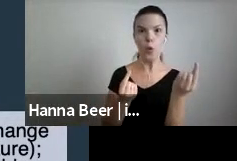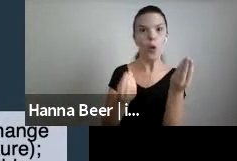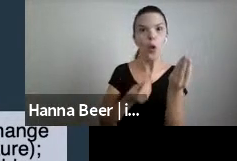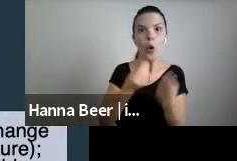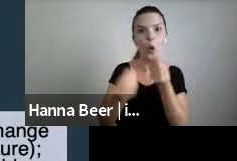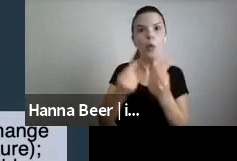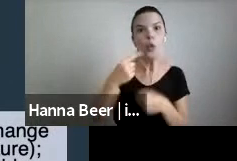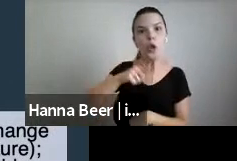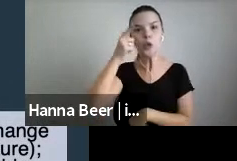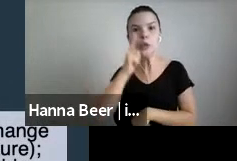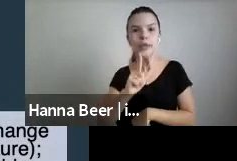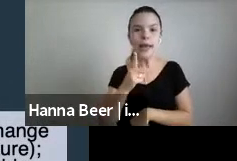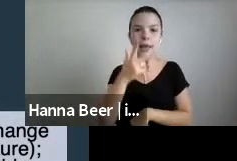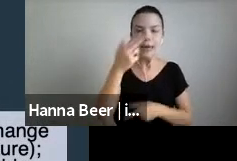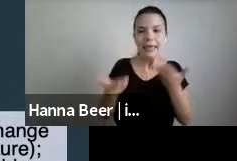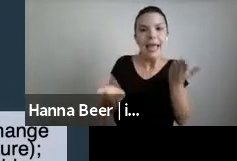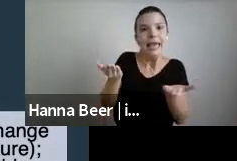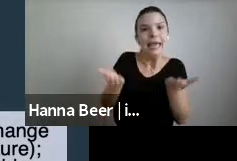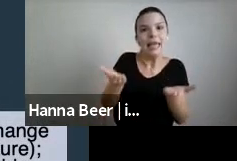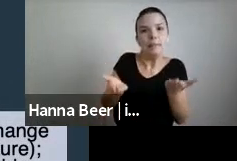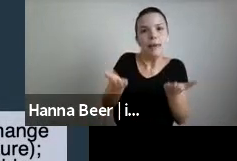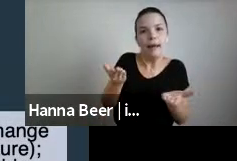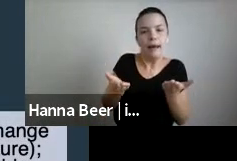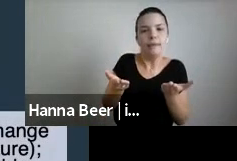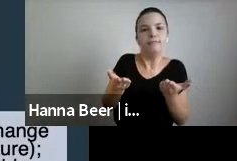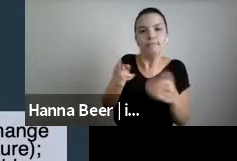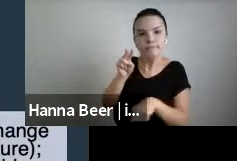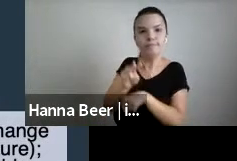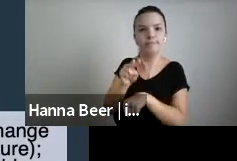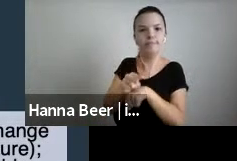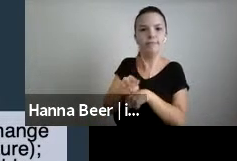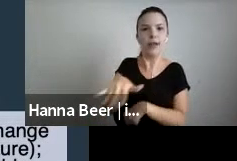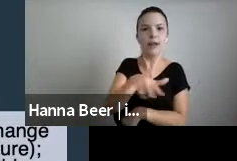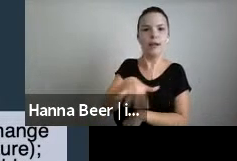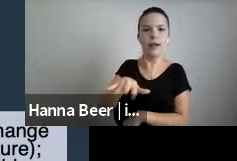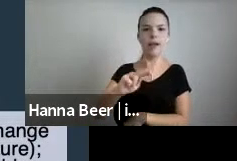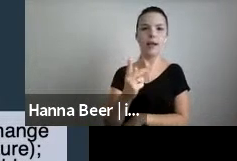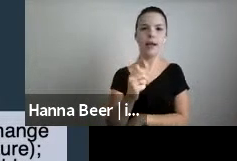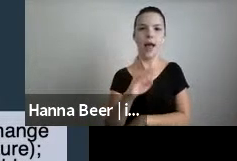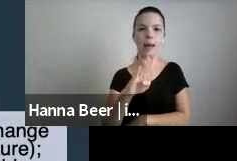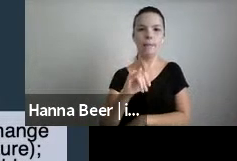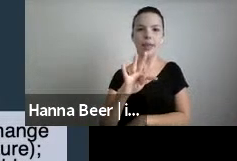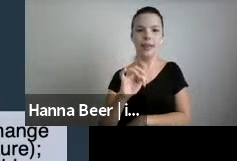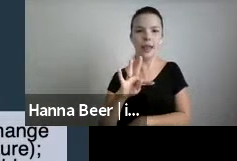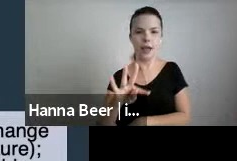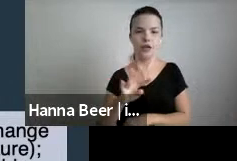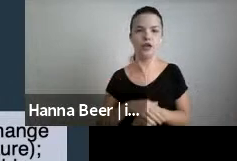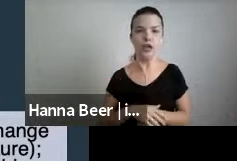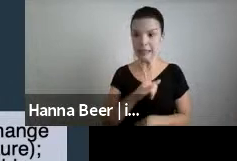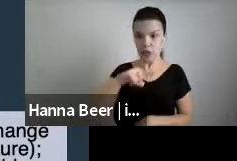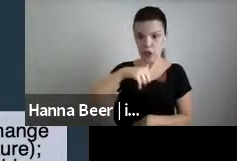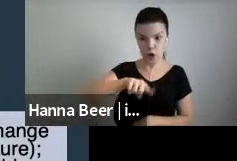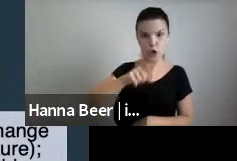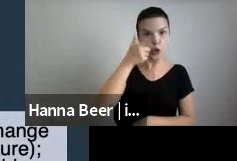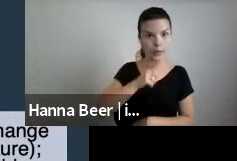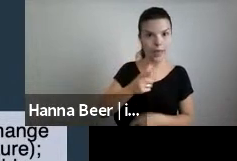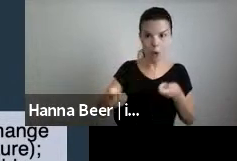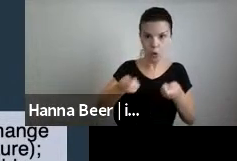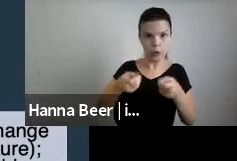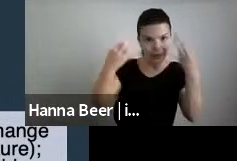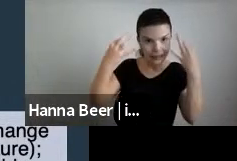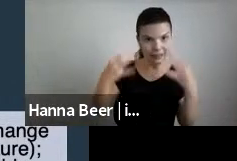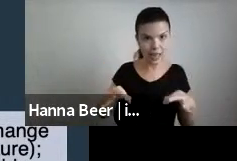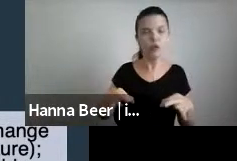protecting habitat, and these achievements could be substantial. And if we can calculate this